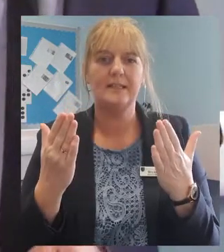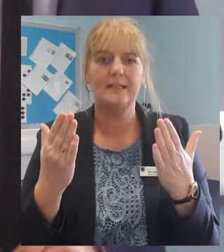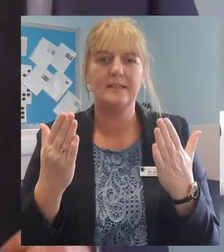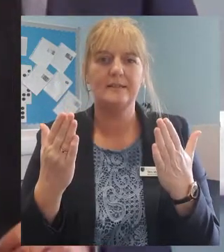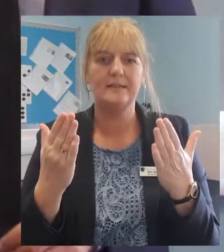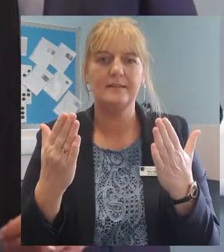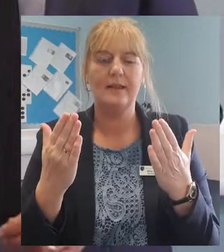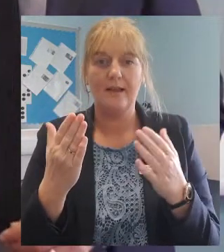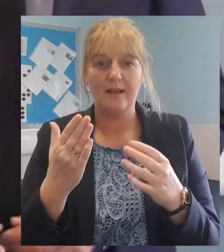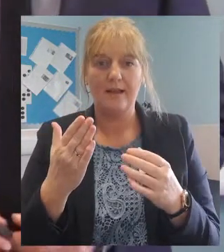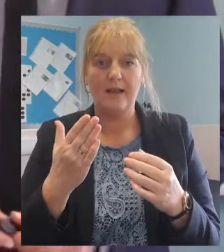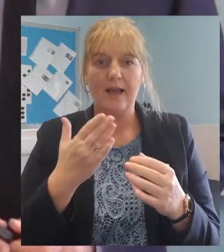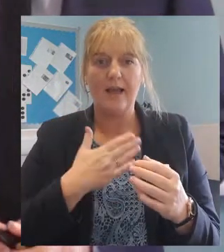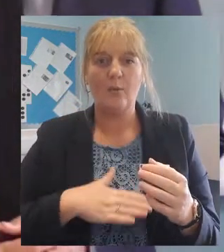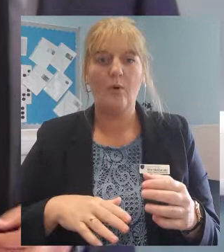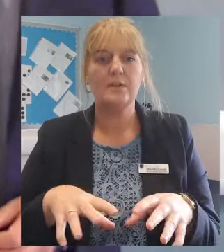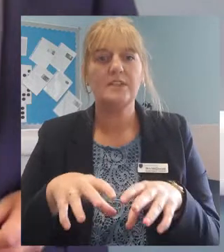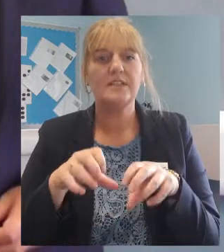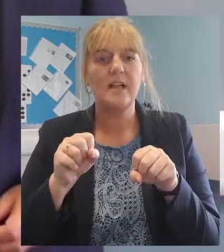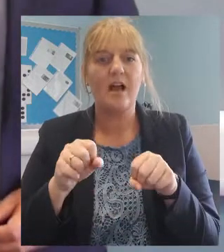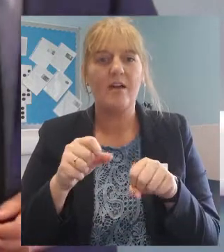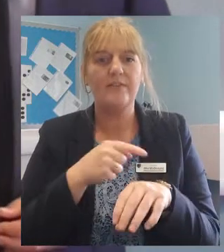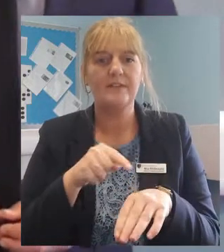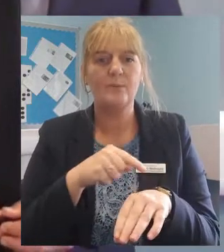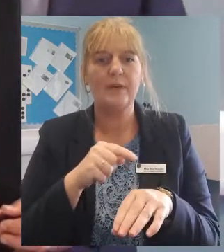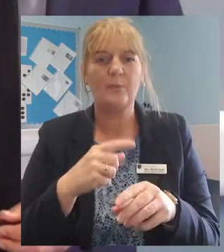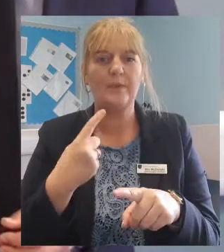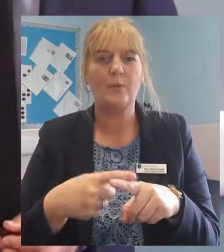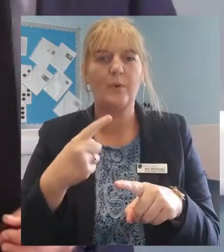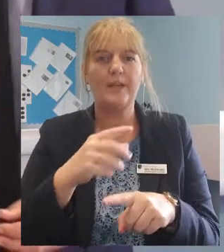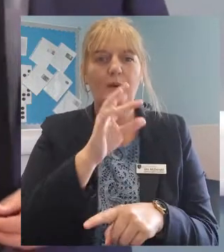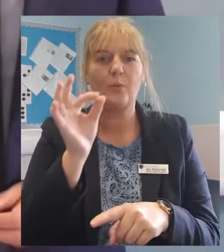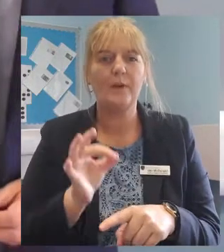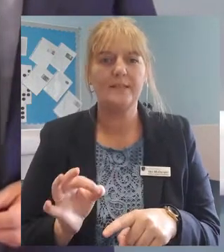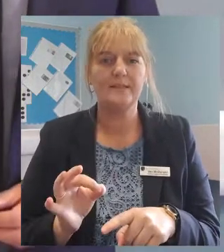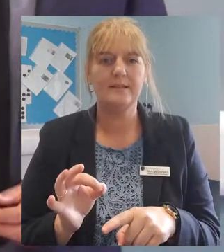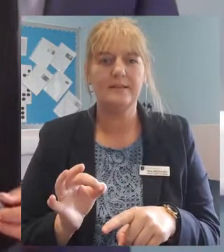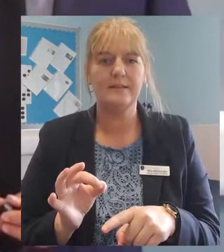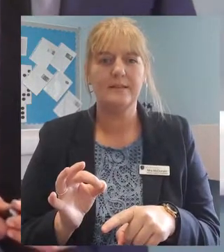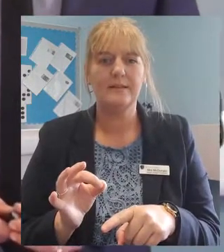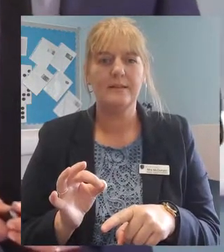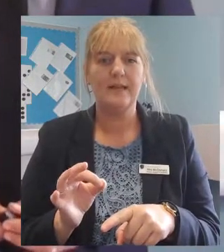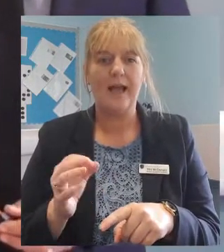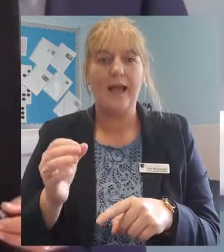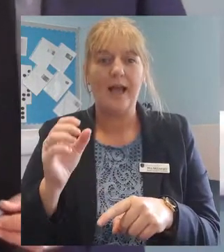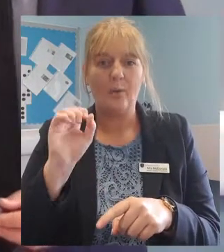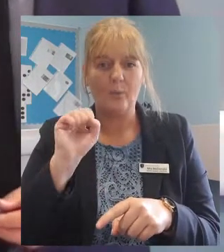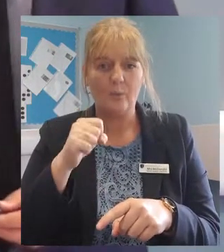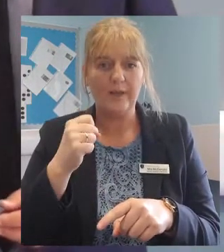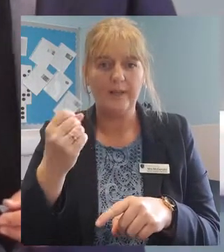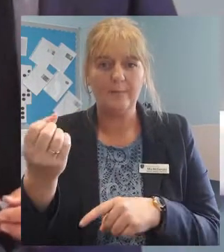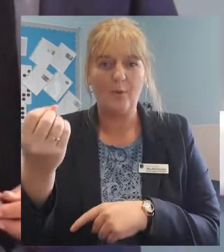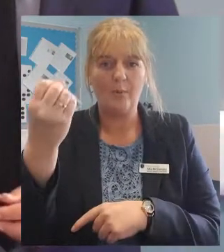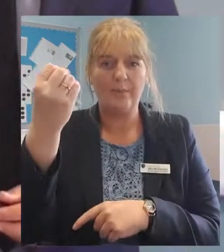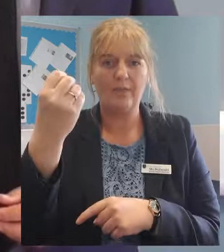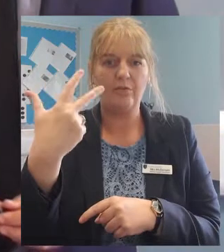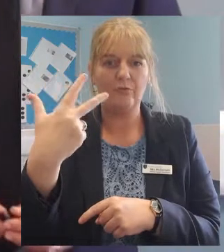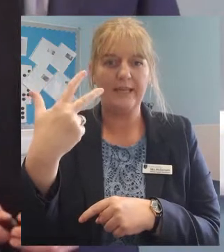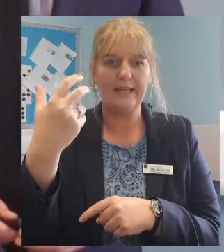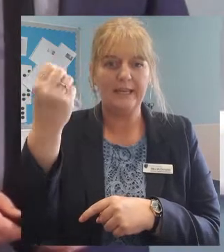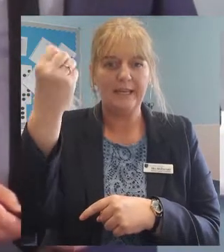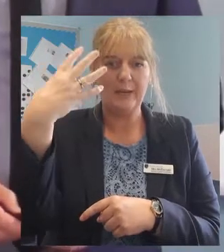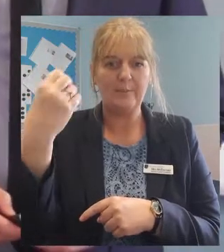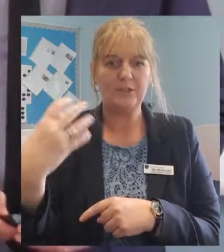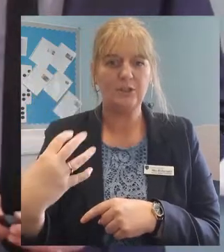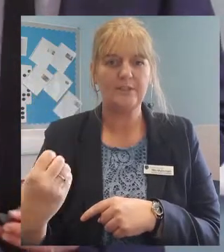humility. Now, I'd like to start this week's assembly with a short quiz. In a moment, I'm going to put a slide up with 3